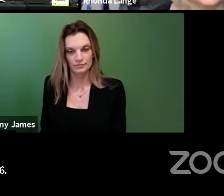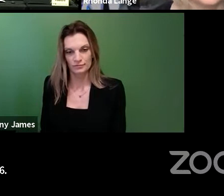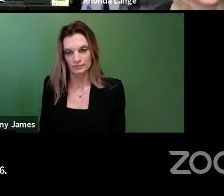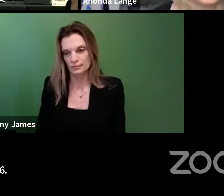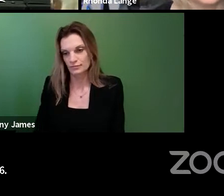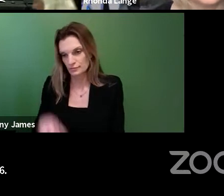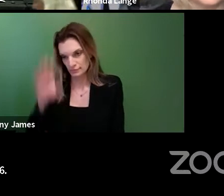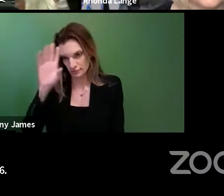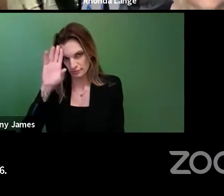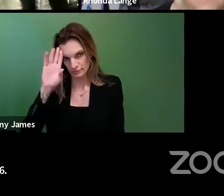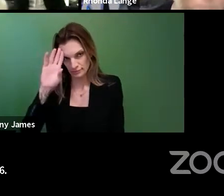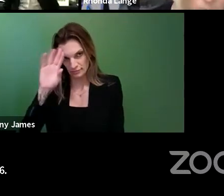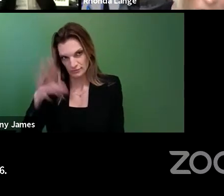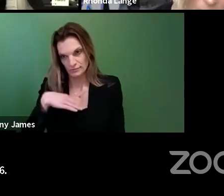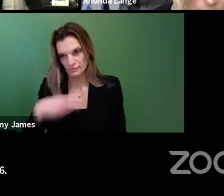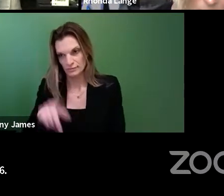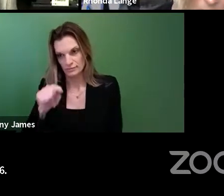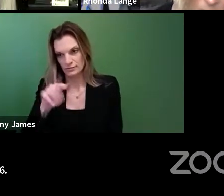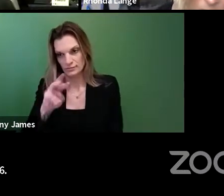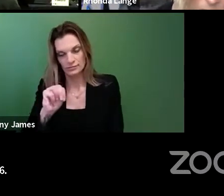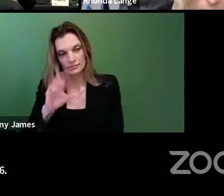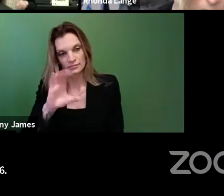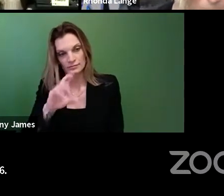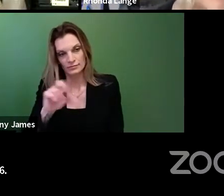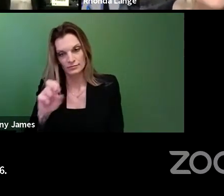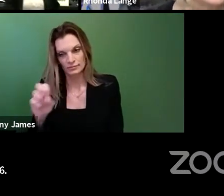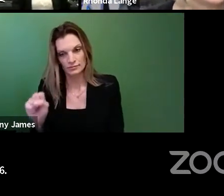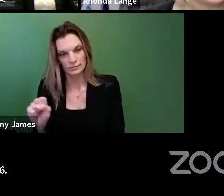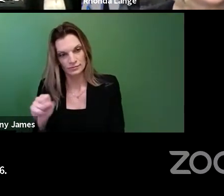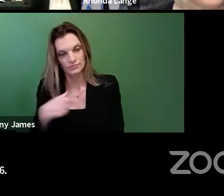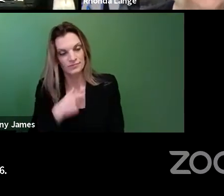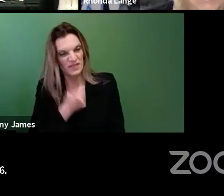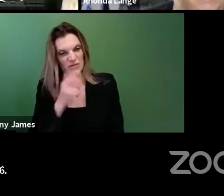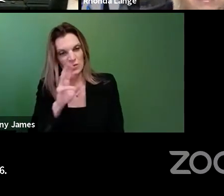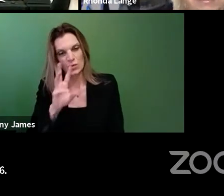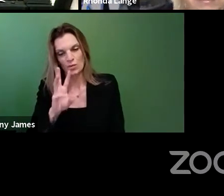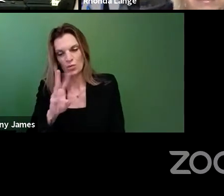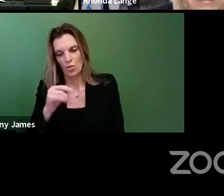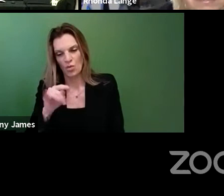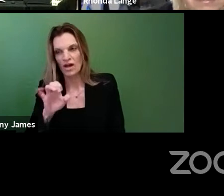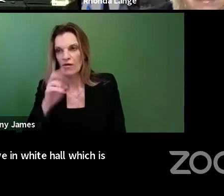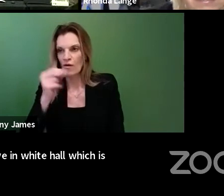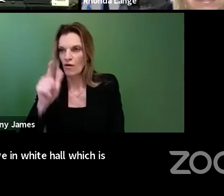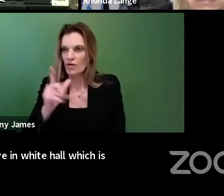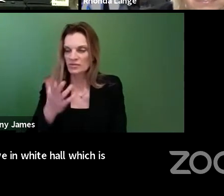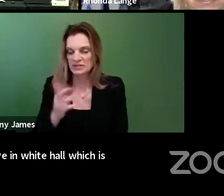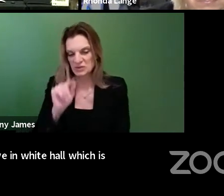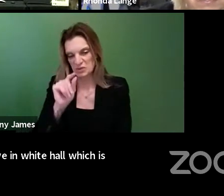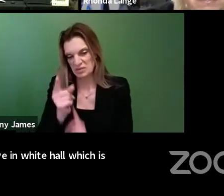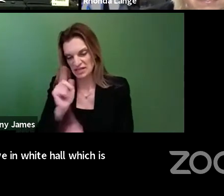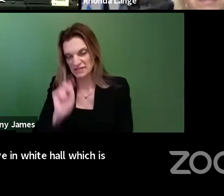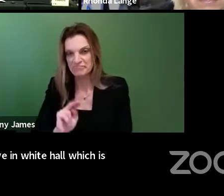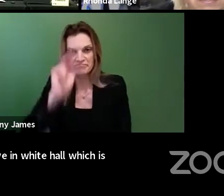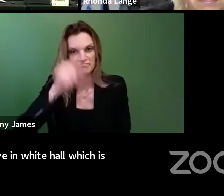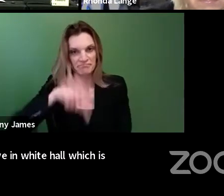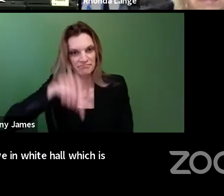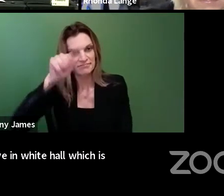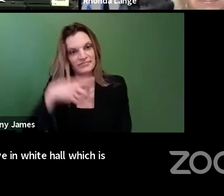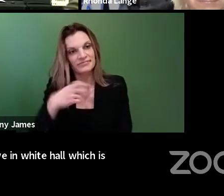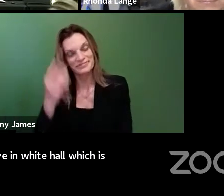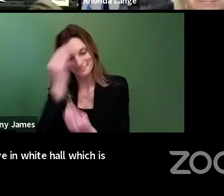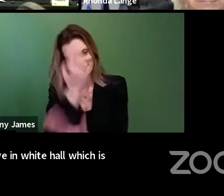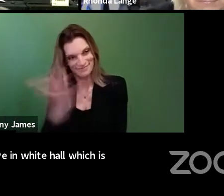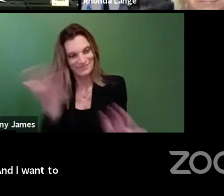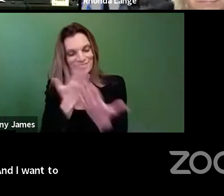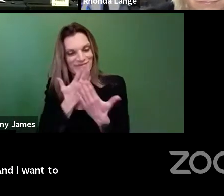Hello, my name is Tim Cross. I live in Whitehall, which is about 20 minutes north of here. I want to say thank you for